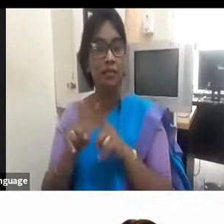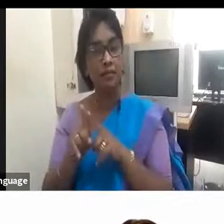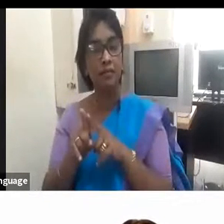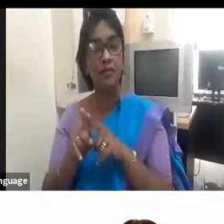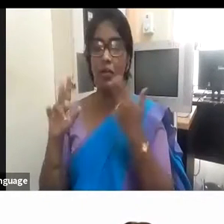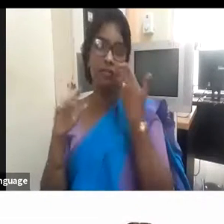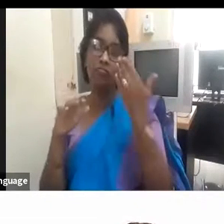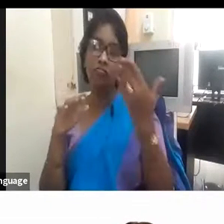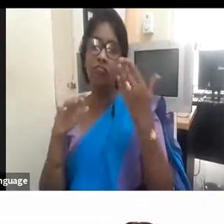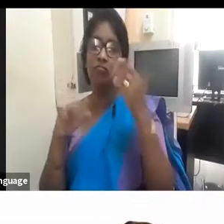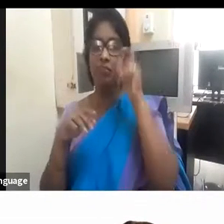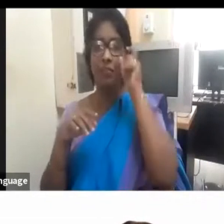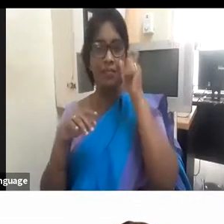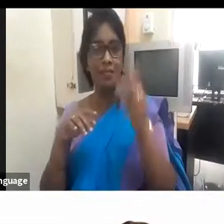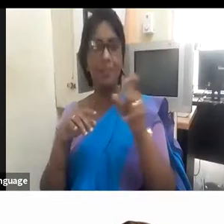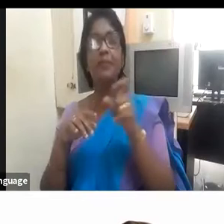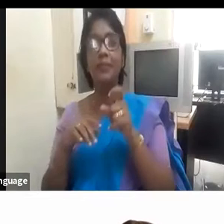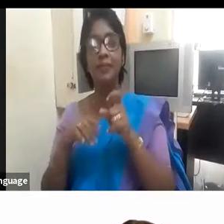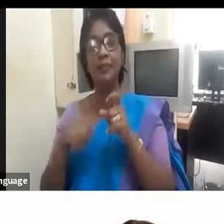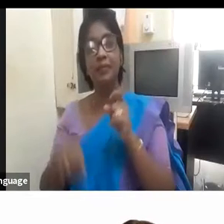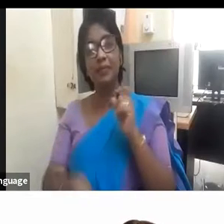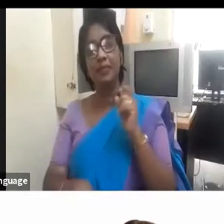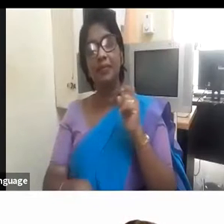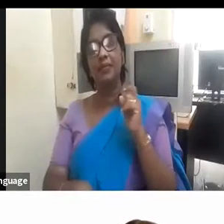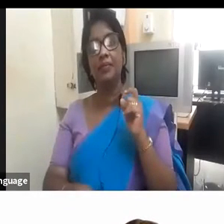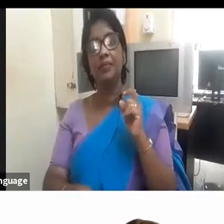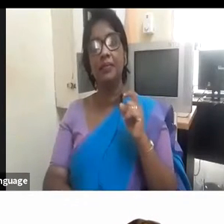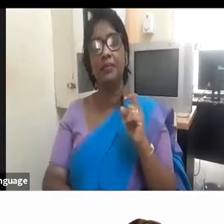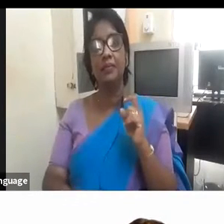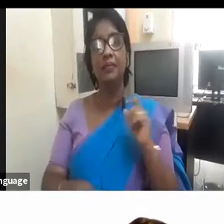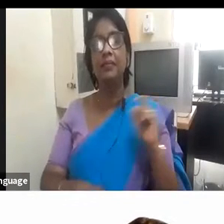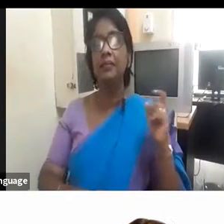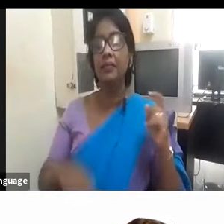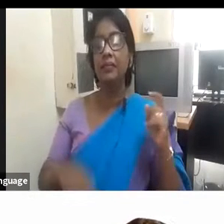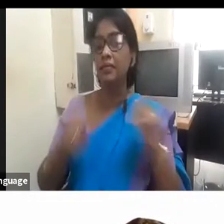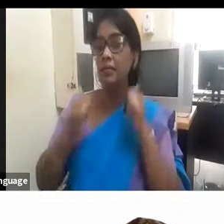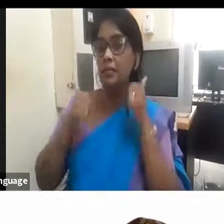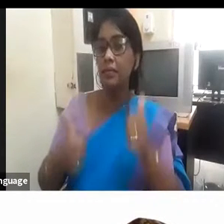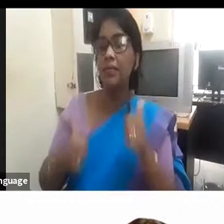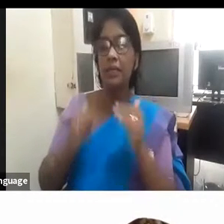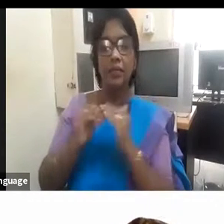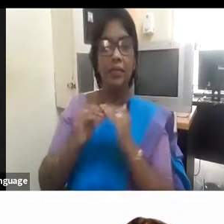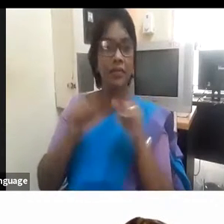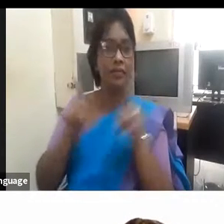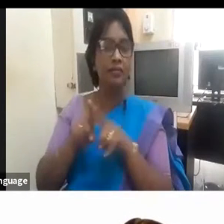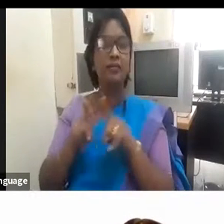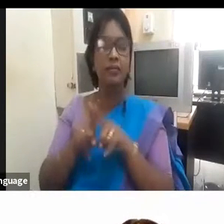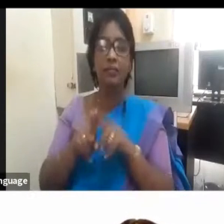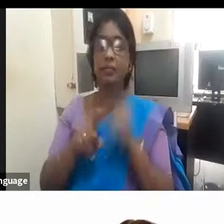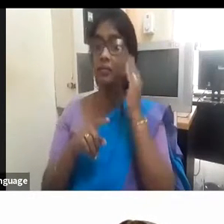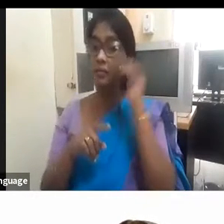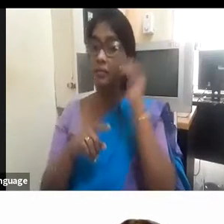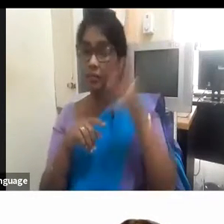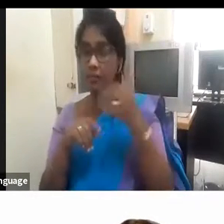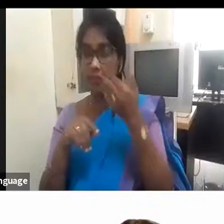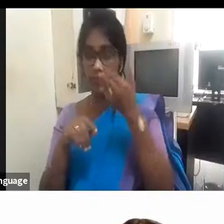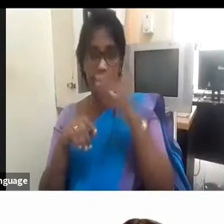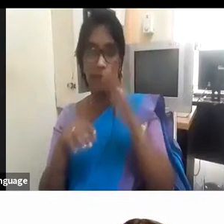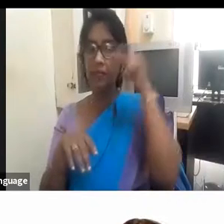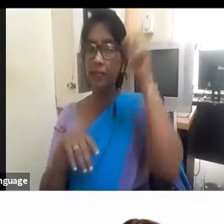a conducive place for female talent. Not only that, we are